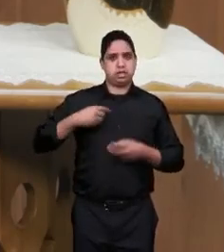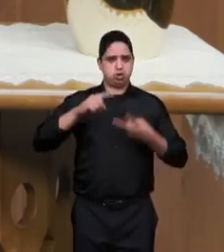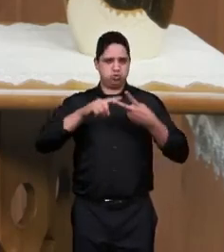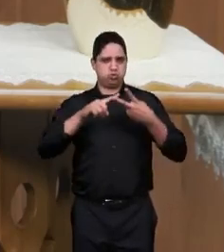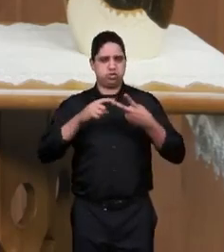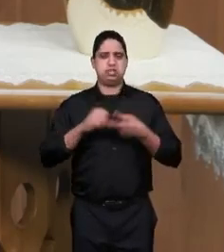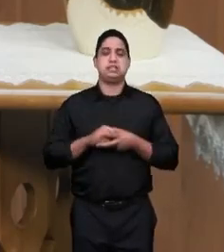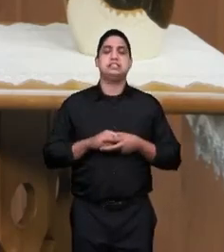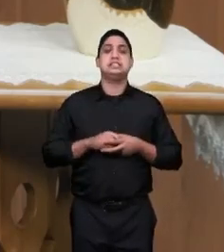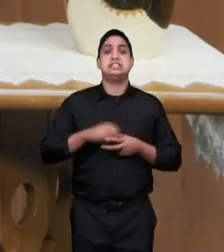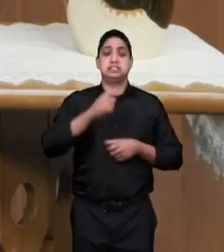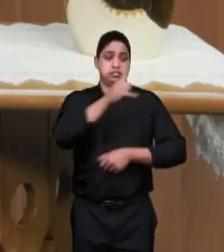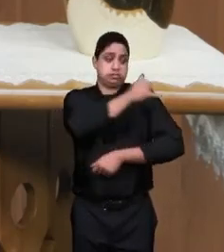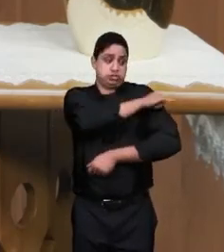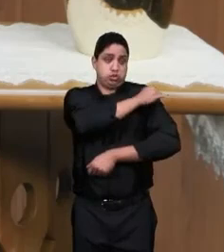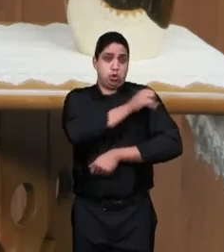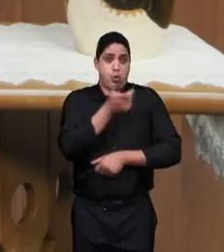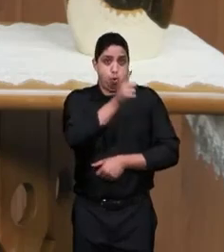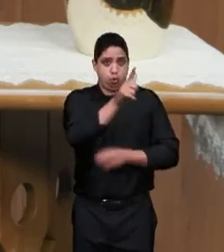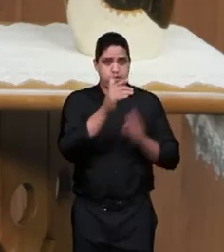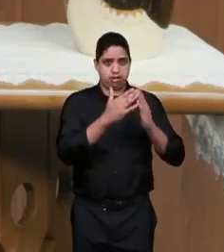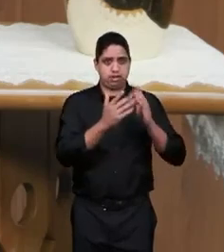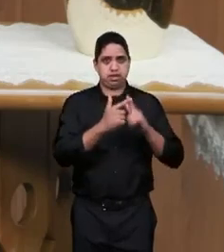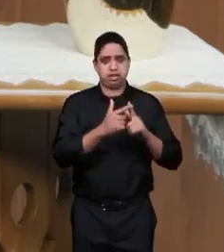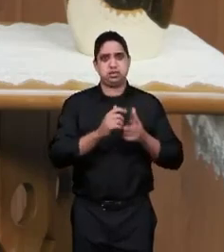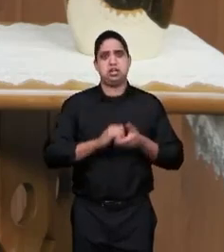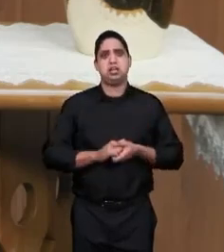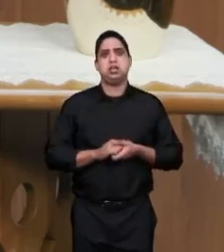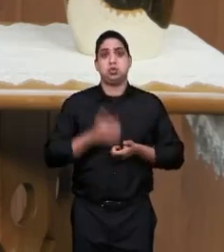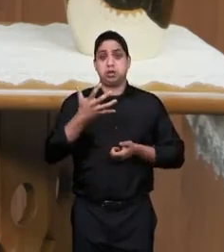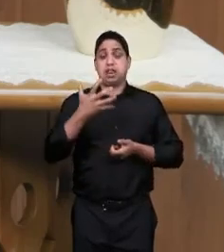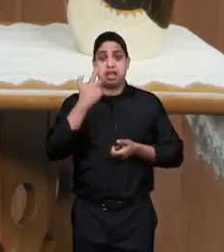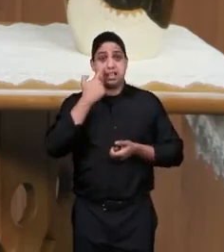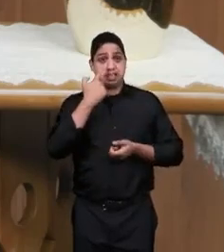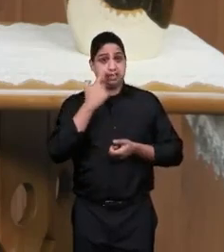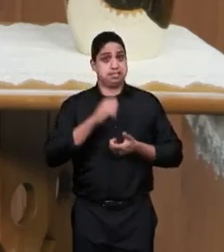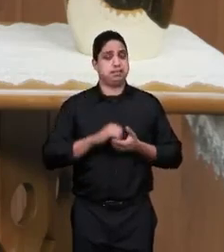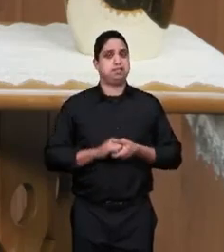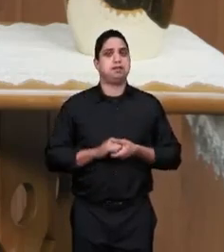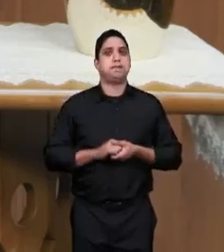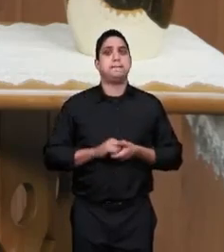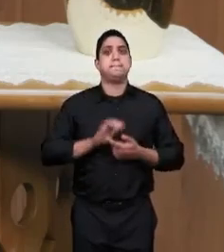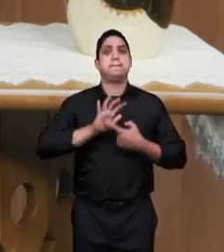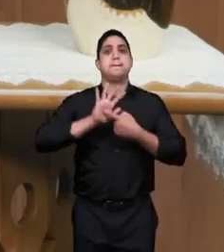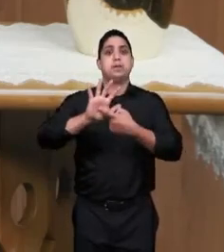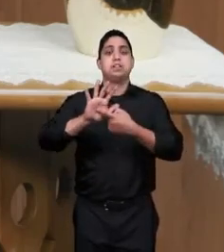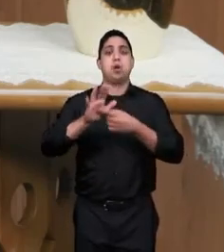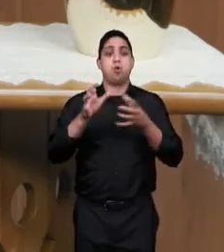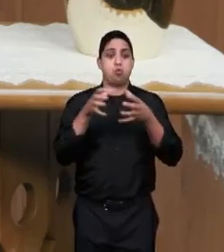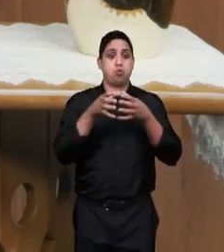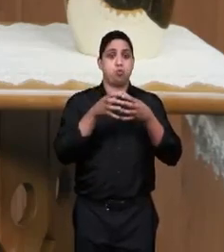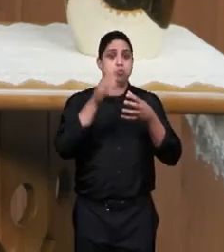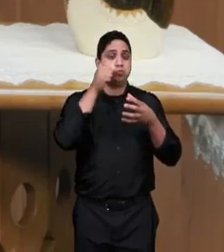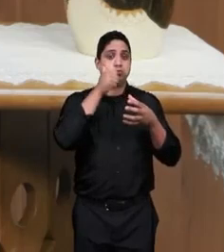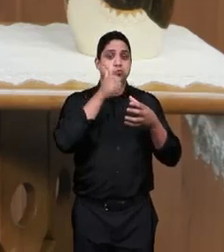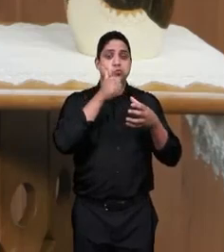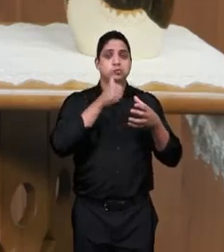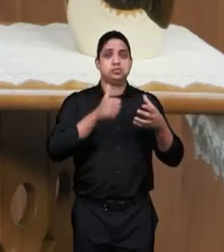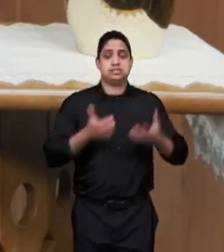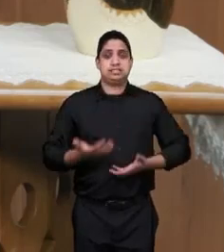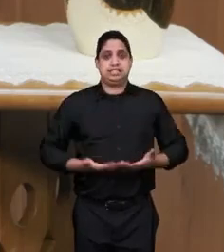from another church in Rio de Janeiro. And this here, I'd like to call an attention to a group of the